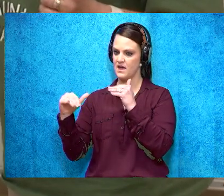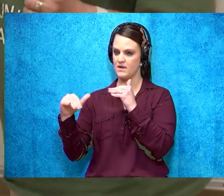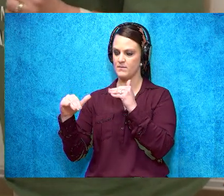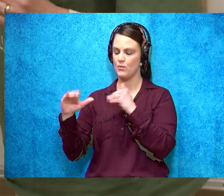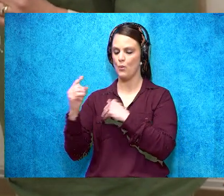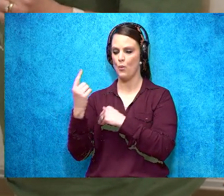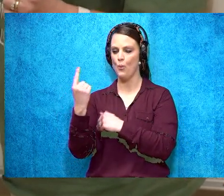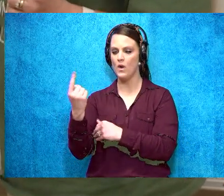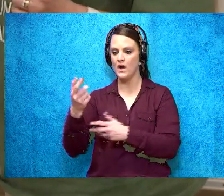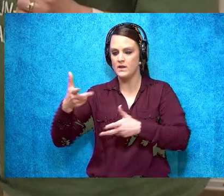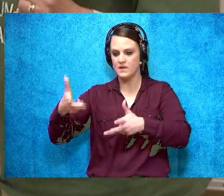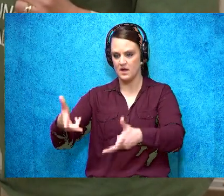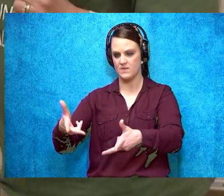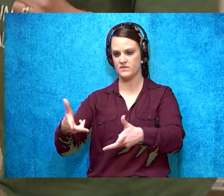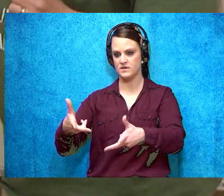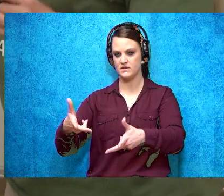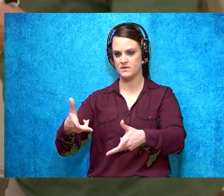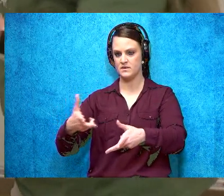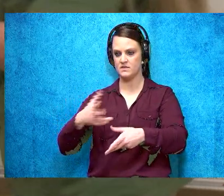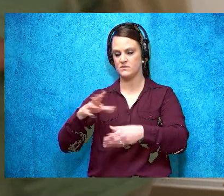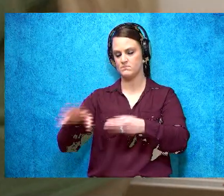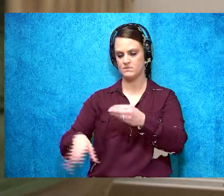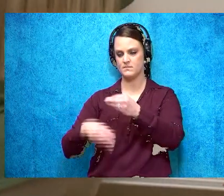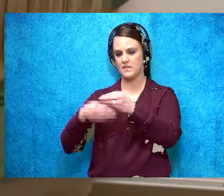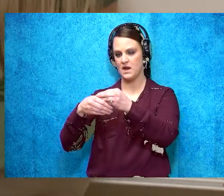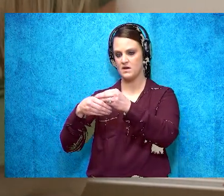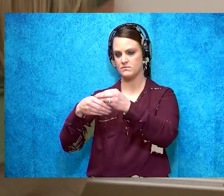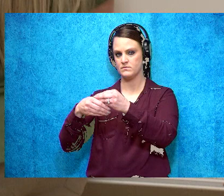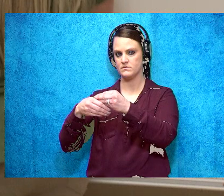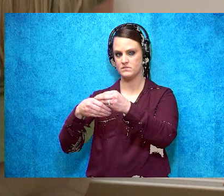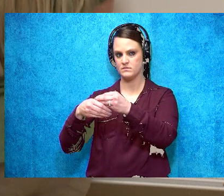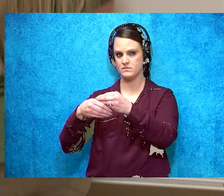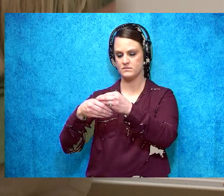left. So then we add those together and we get